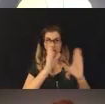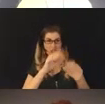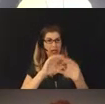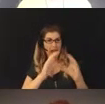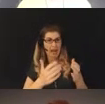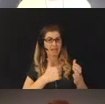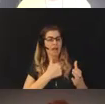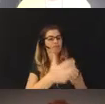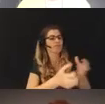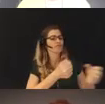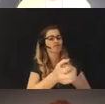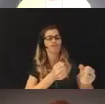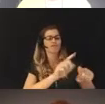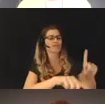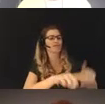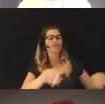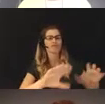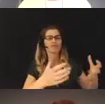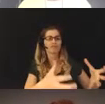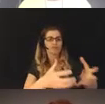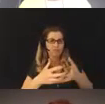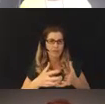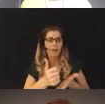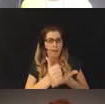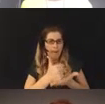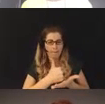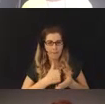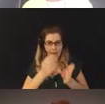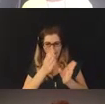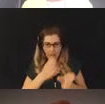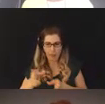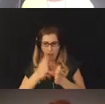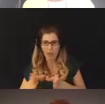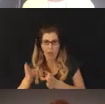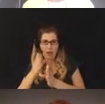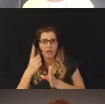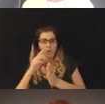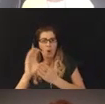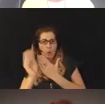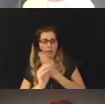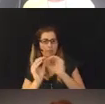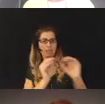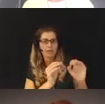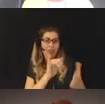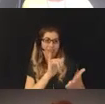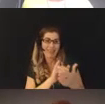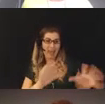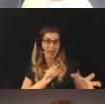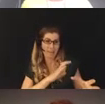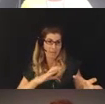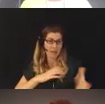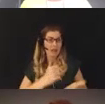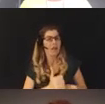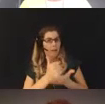I try to get a very diverse array of students to help inform planning and instruction because this committee is going to help me understand how I need to